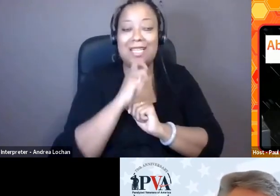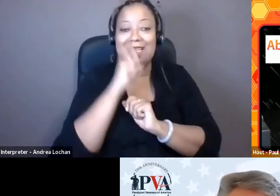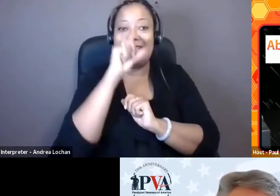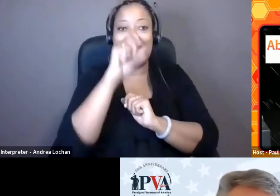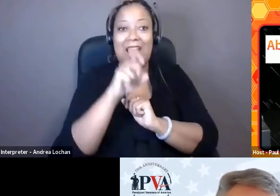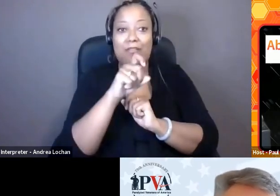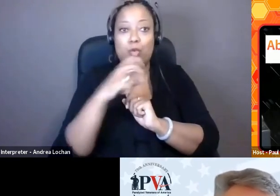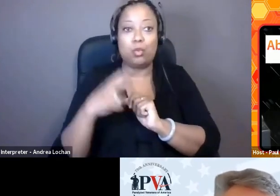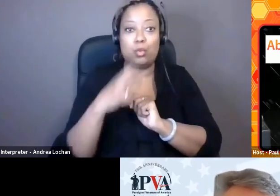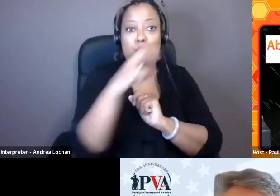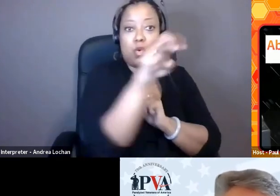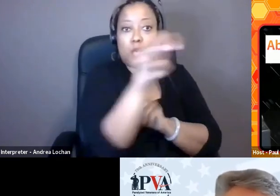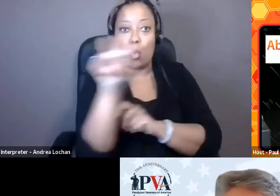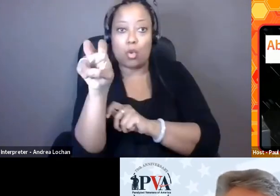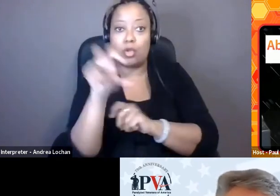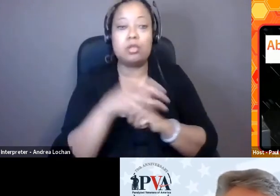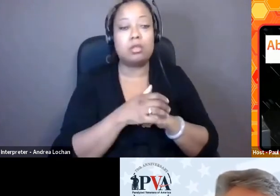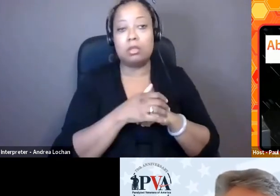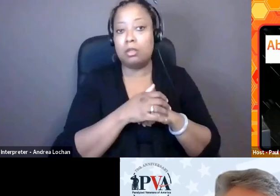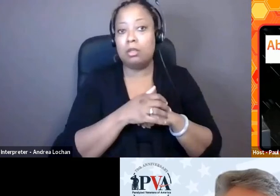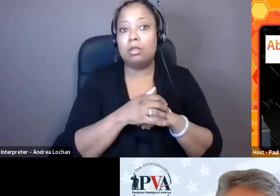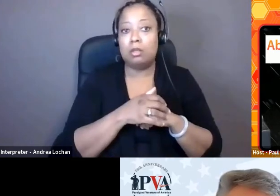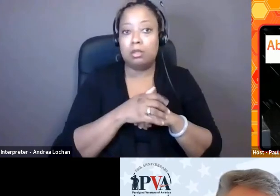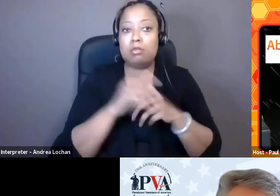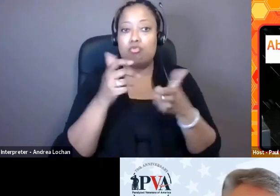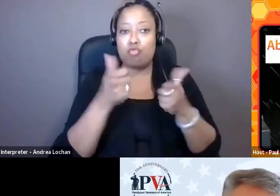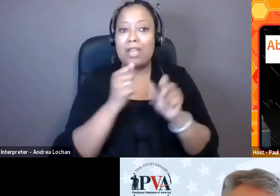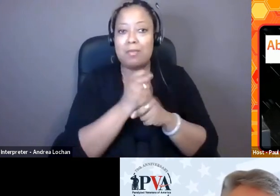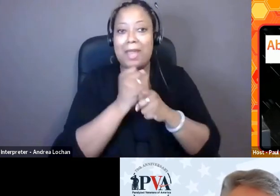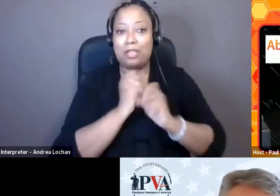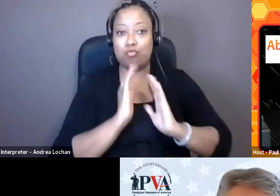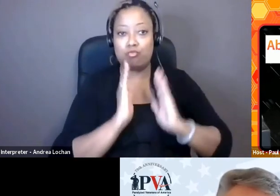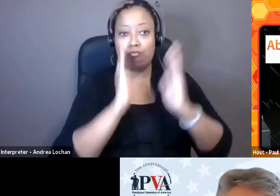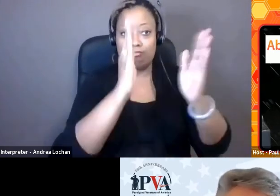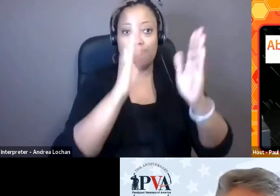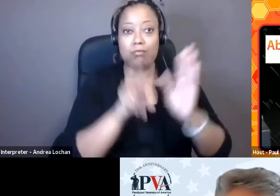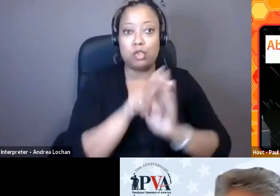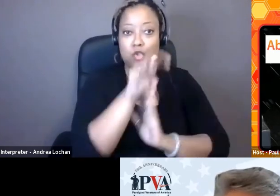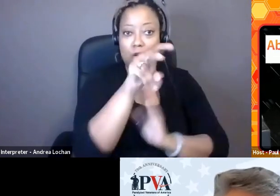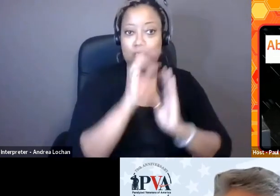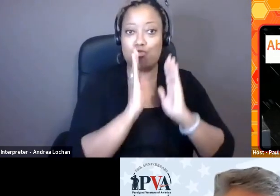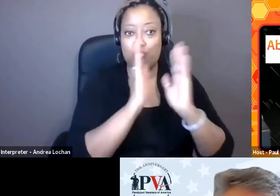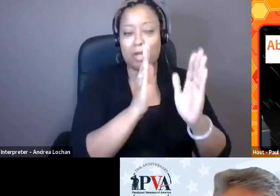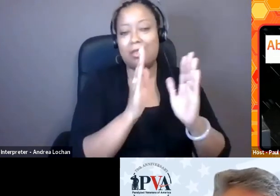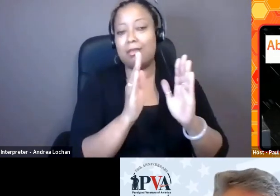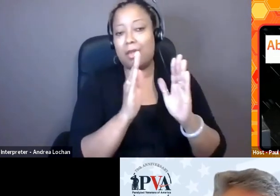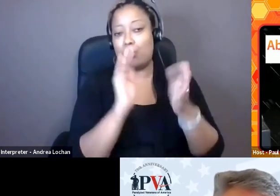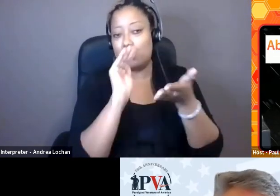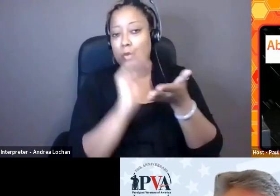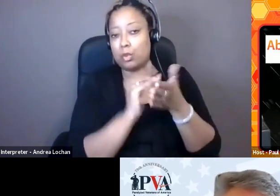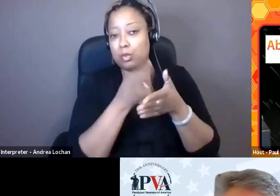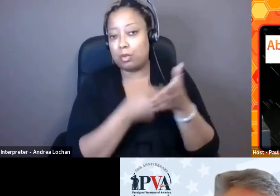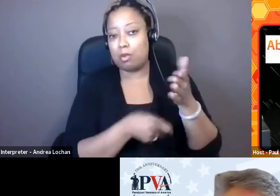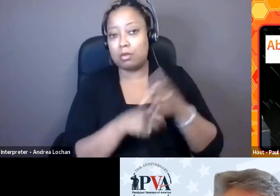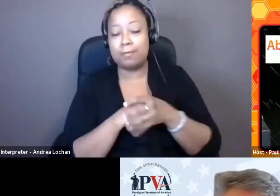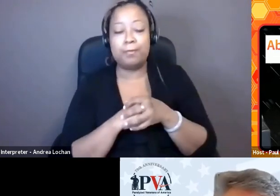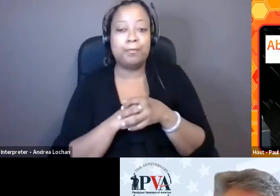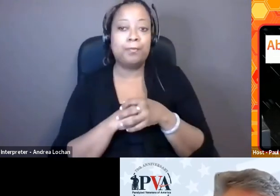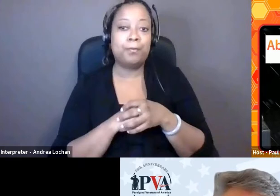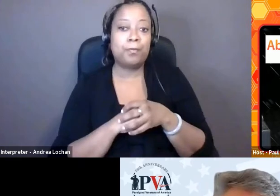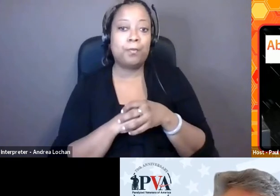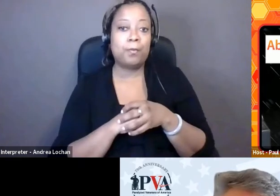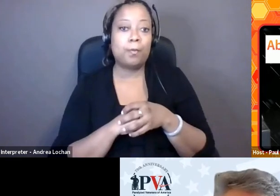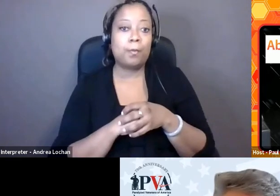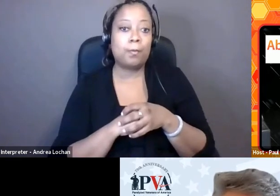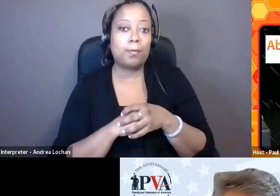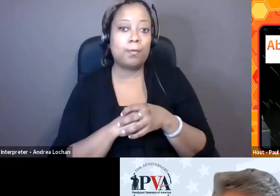turn corners. Basically trying to make that stair as straight as possible will help reduce the cost quite a bit.